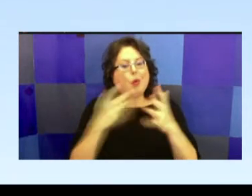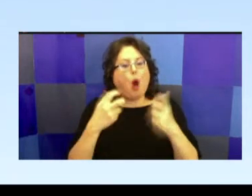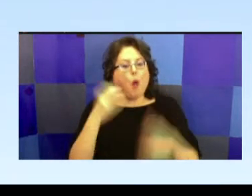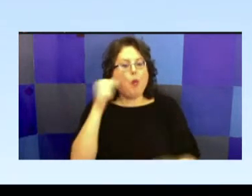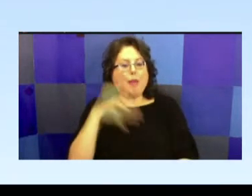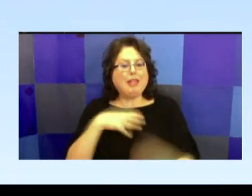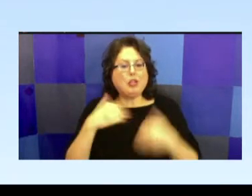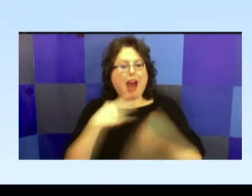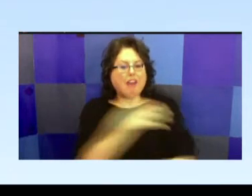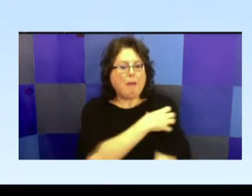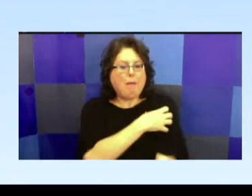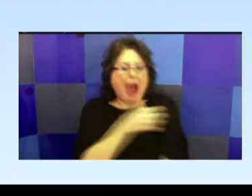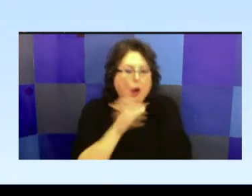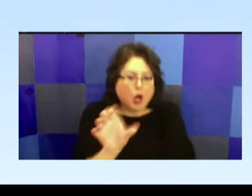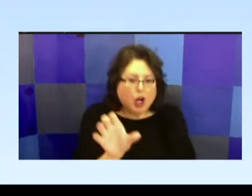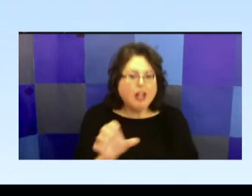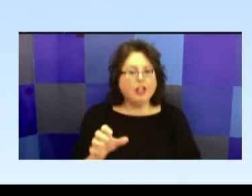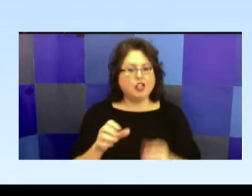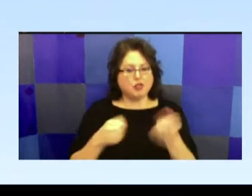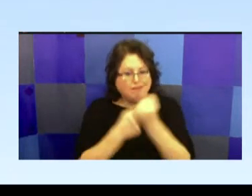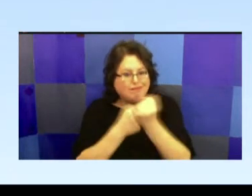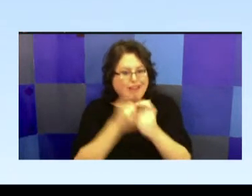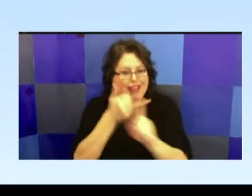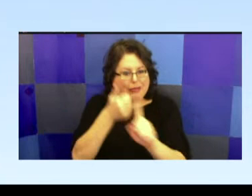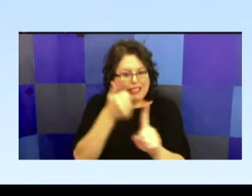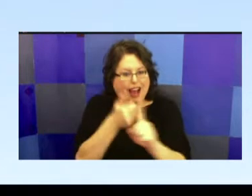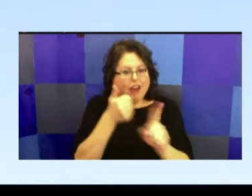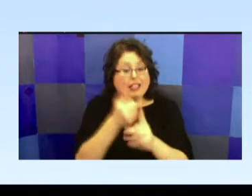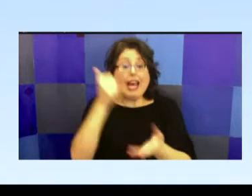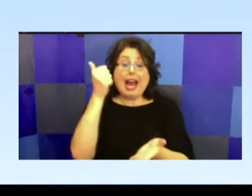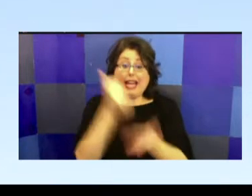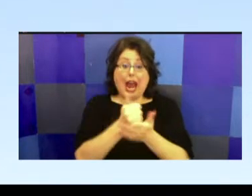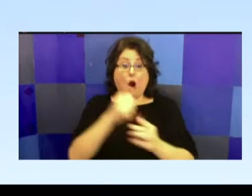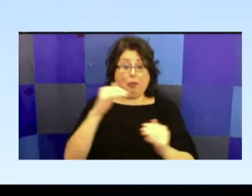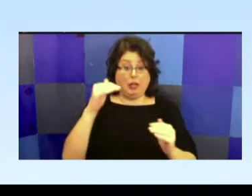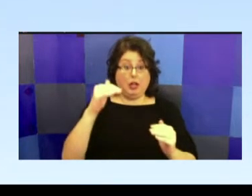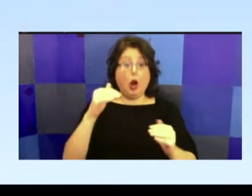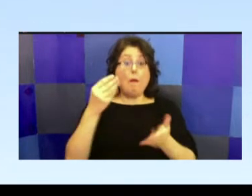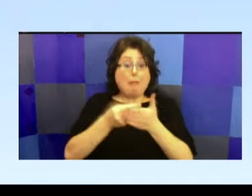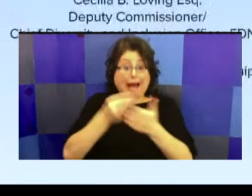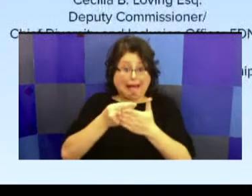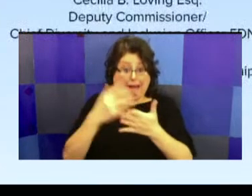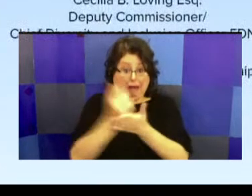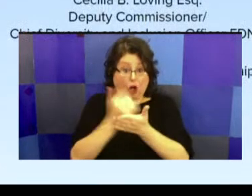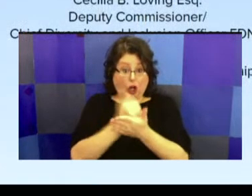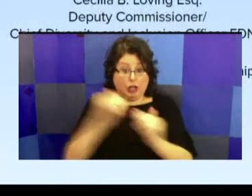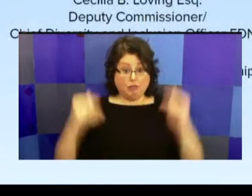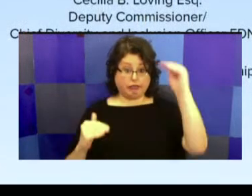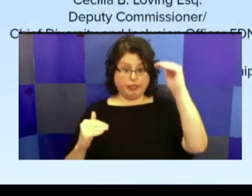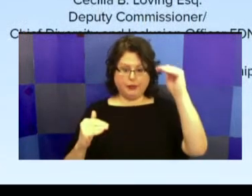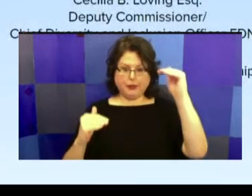advocate for themselves and help close the gender wage gap.